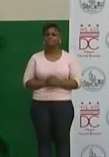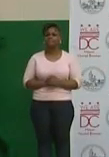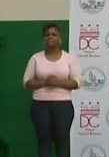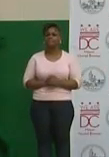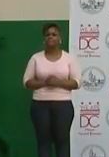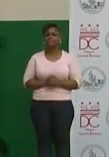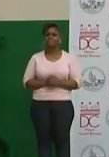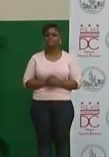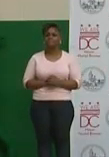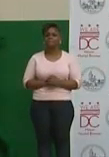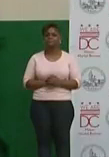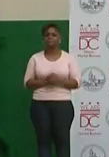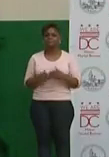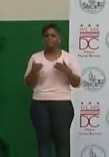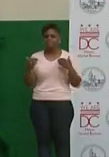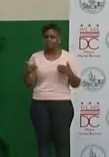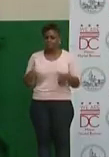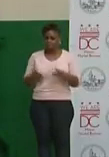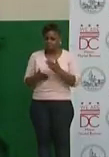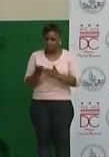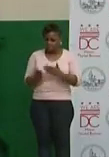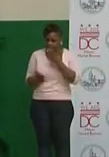Seeing some great words up there. Education.